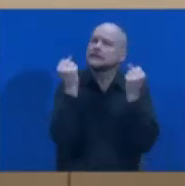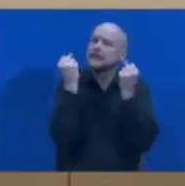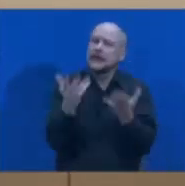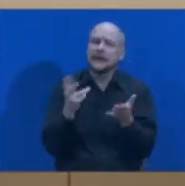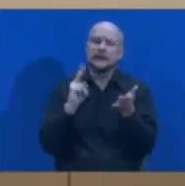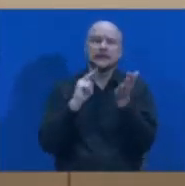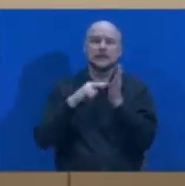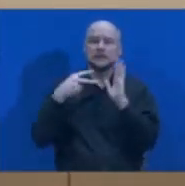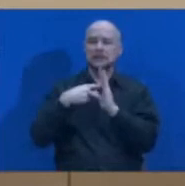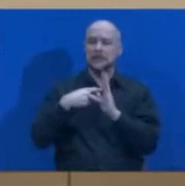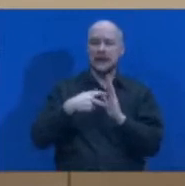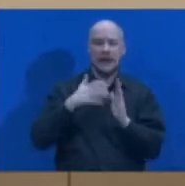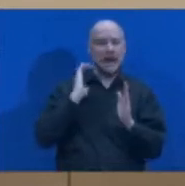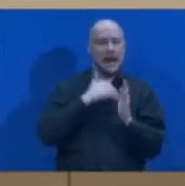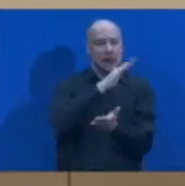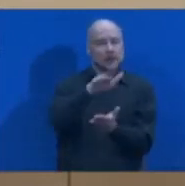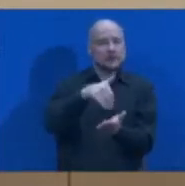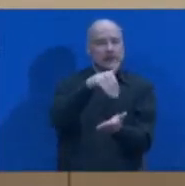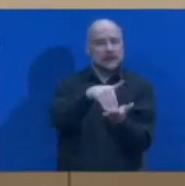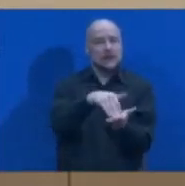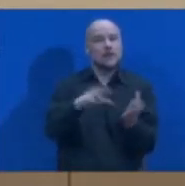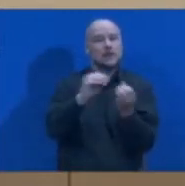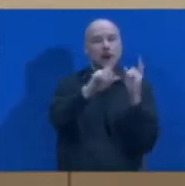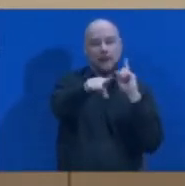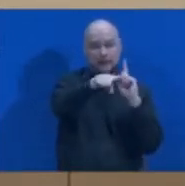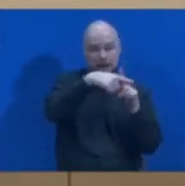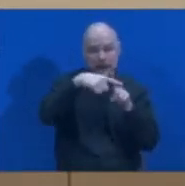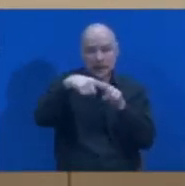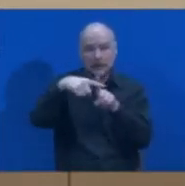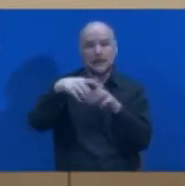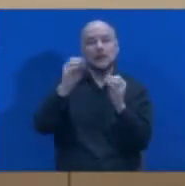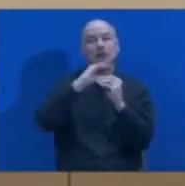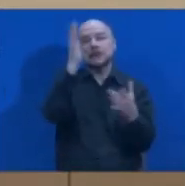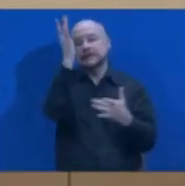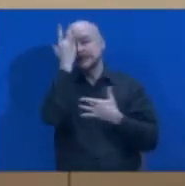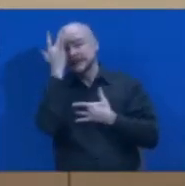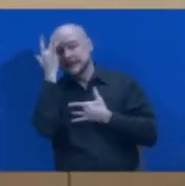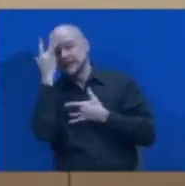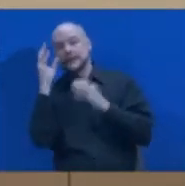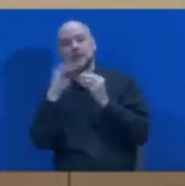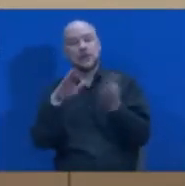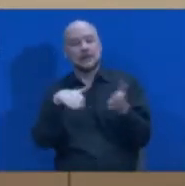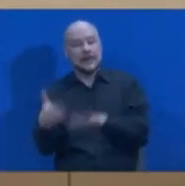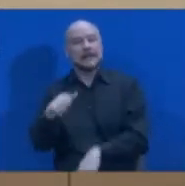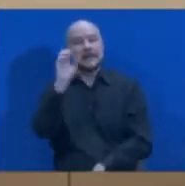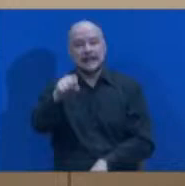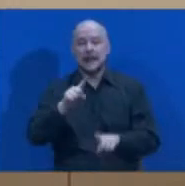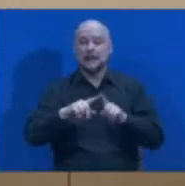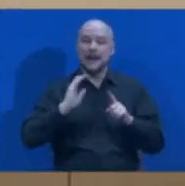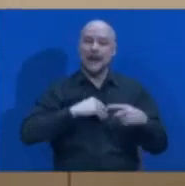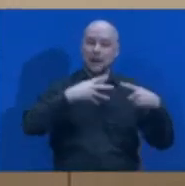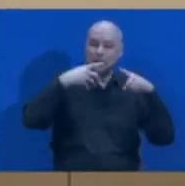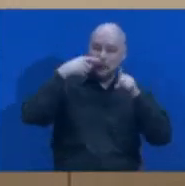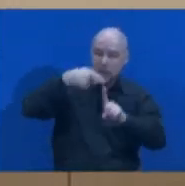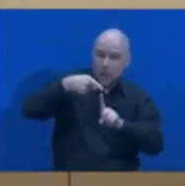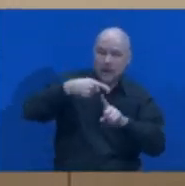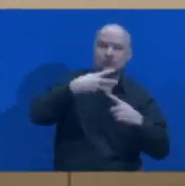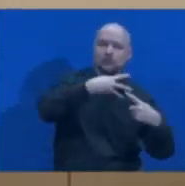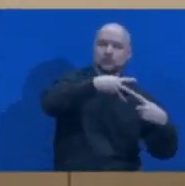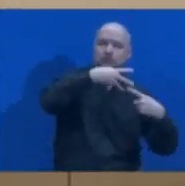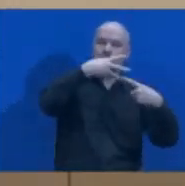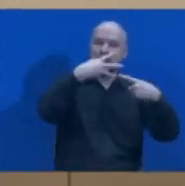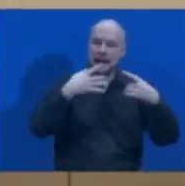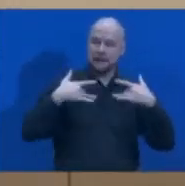not unusual to expect us to have more cases. But as long as we're looking at our trends and they're staying stable, I